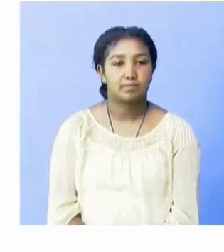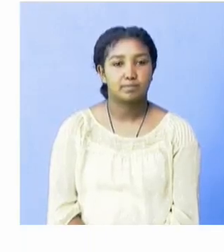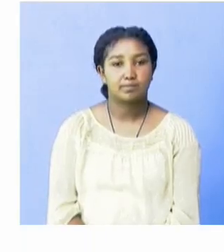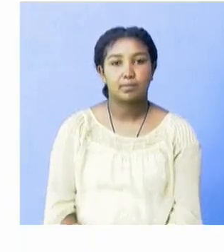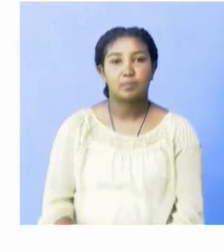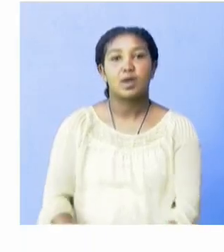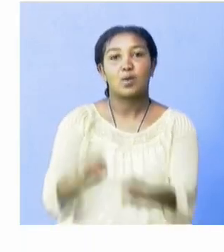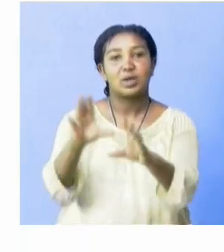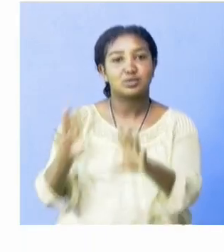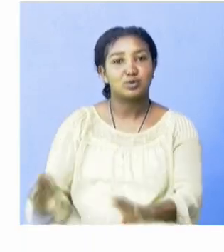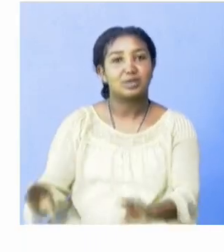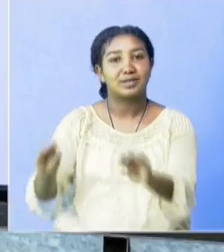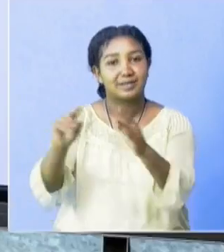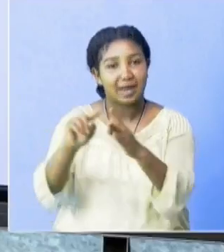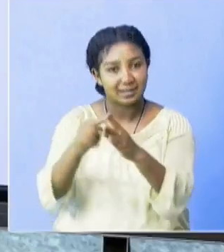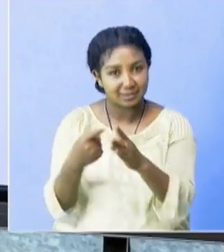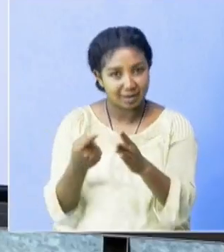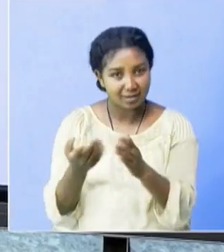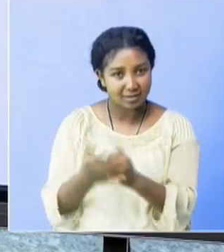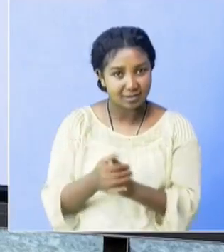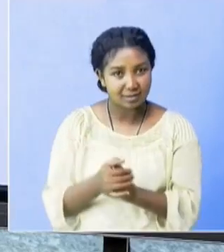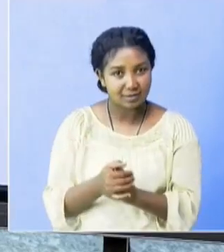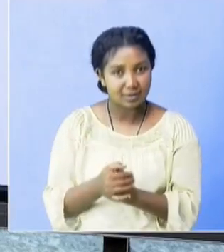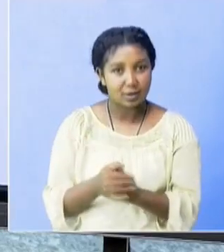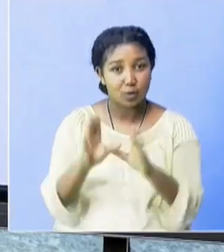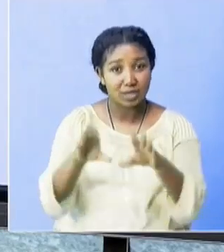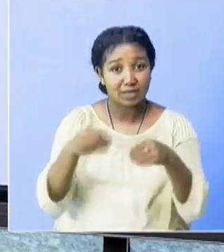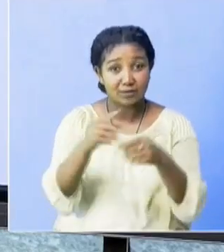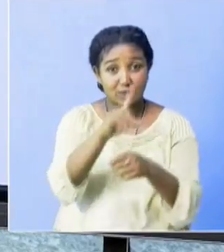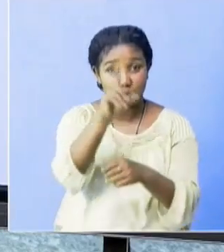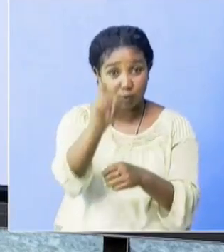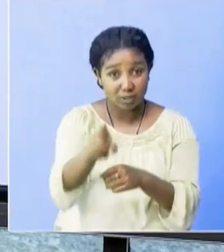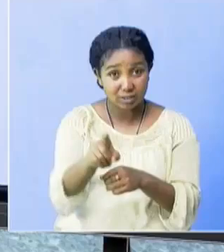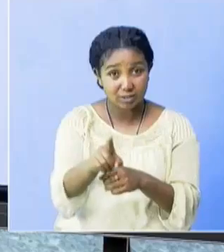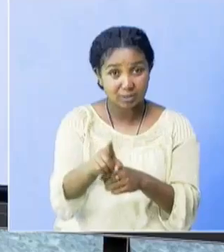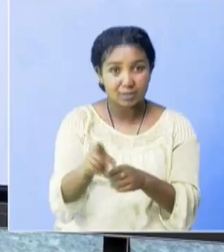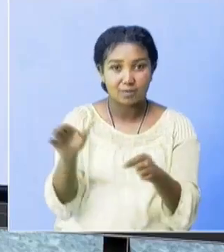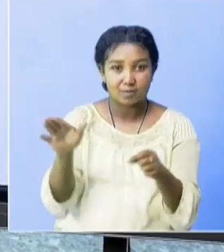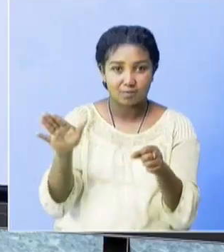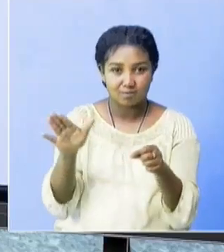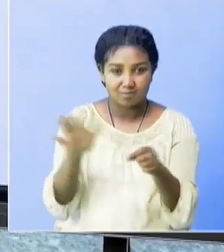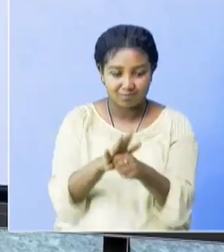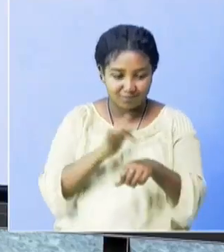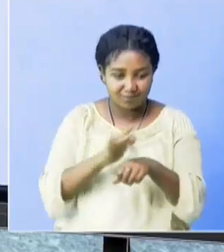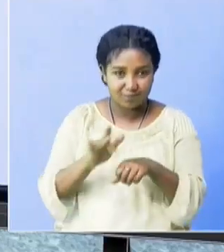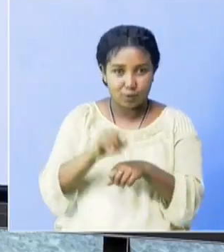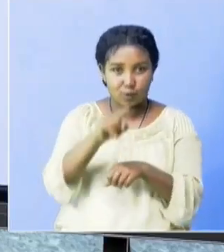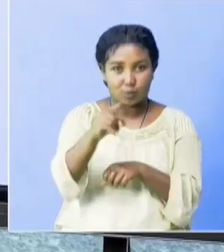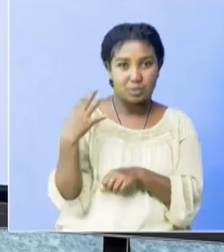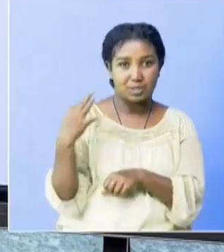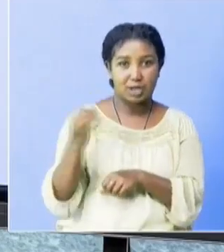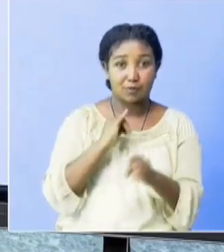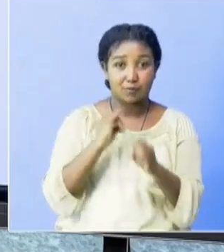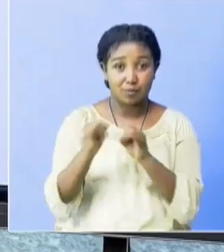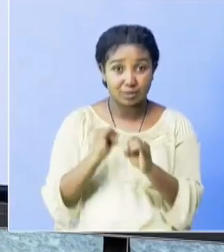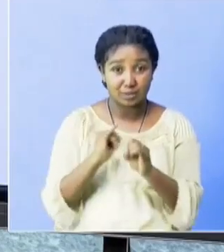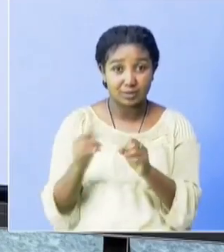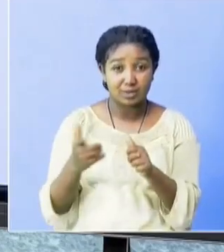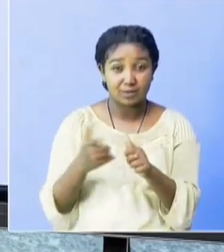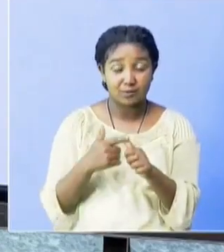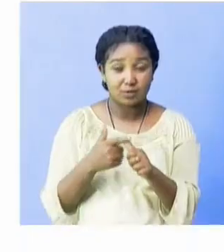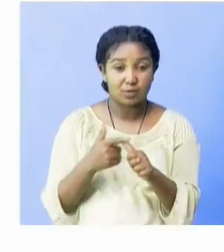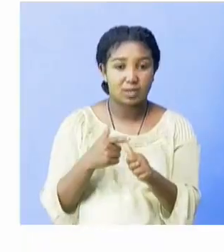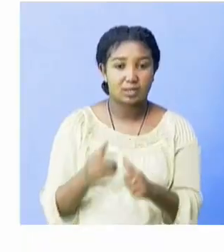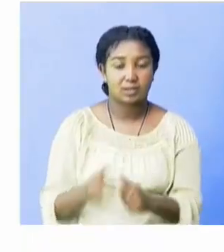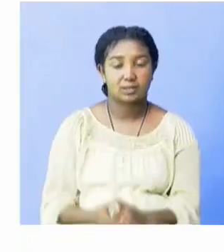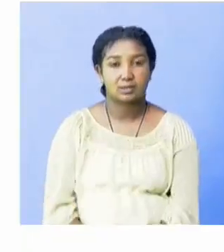Okay, students, let us start with, when I give you these questions, fill the blanks with your personal information. The first one